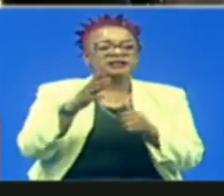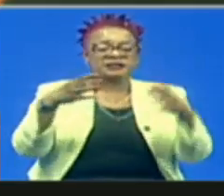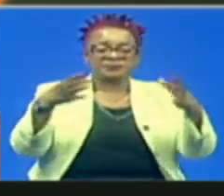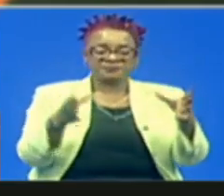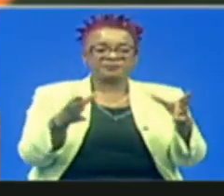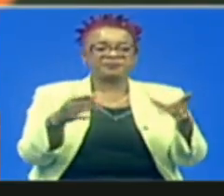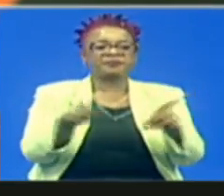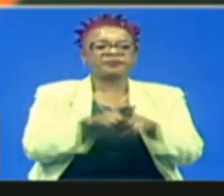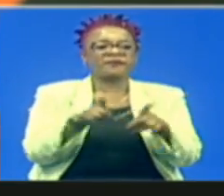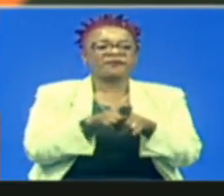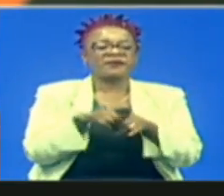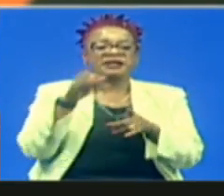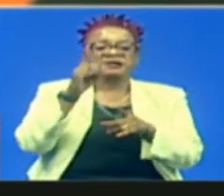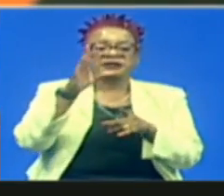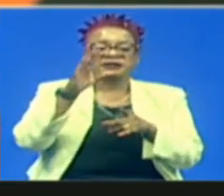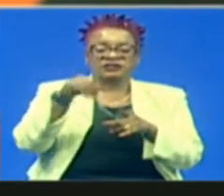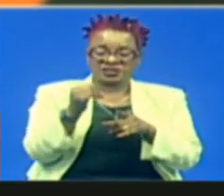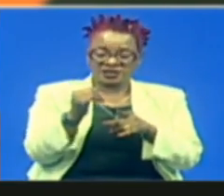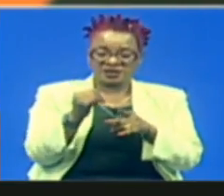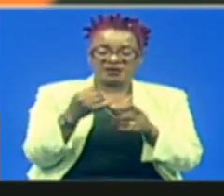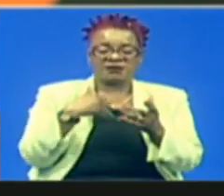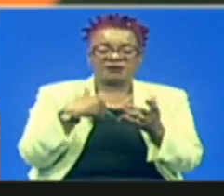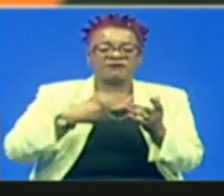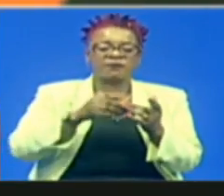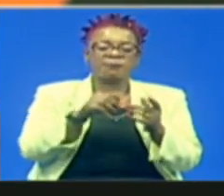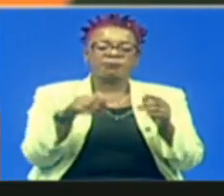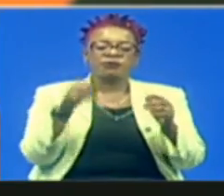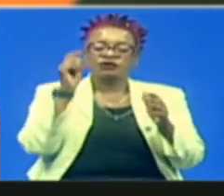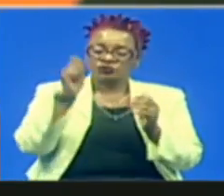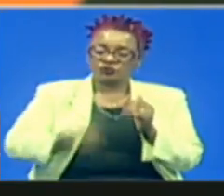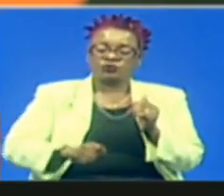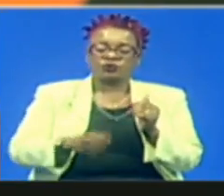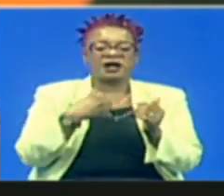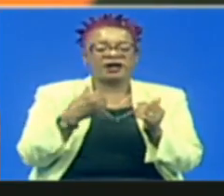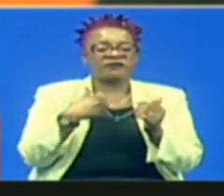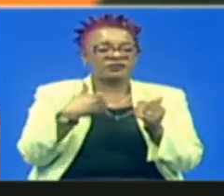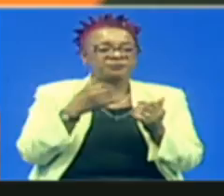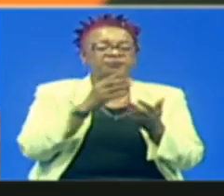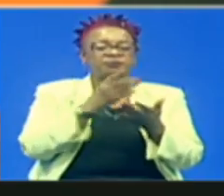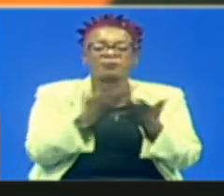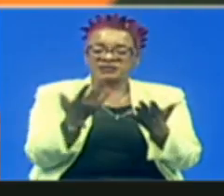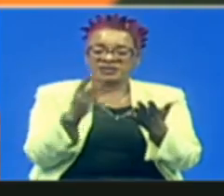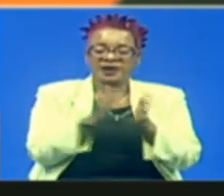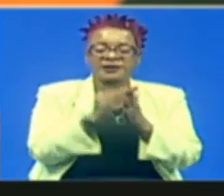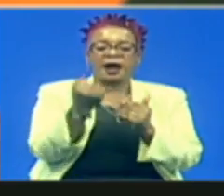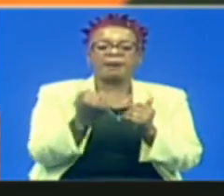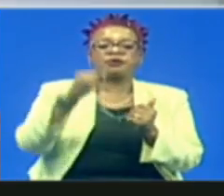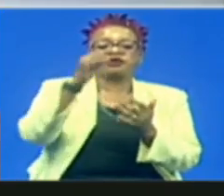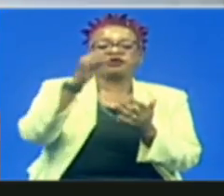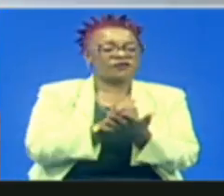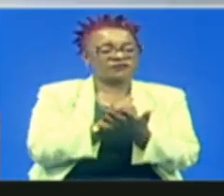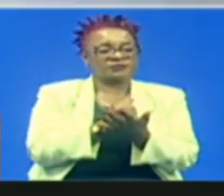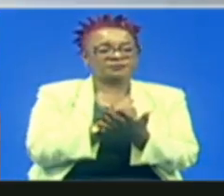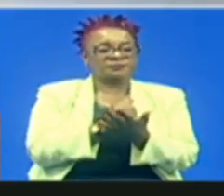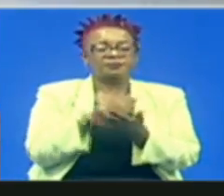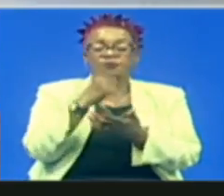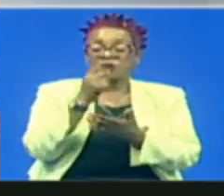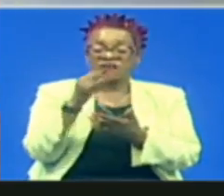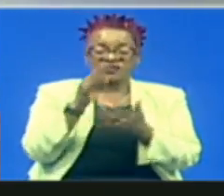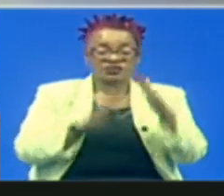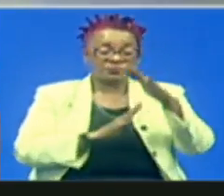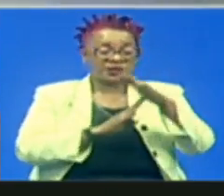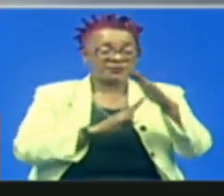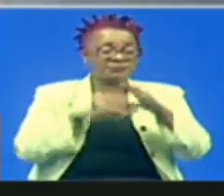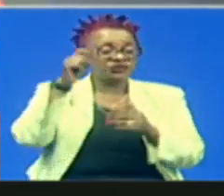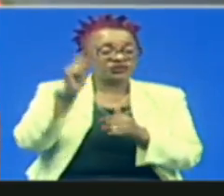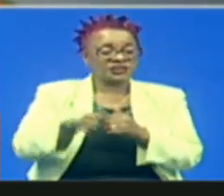aspersions. The DCJ faces imminent prosecution following allegations of impropriety and abuse of office. One of the Supreme Court judges is